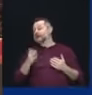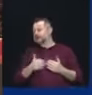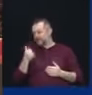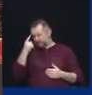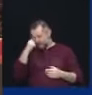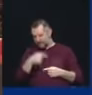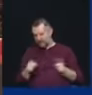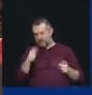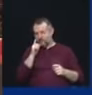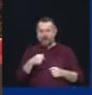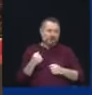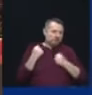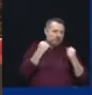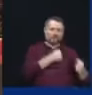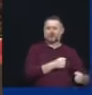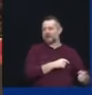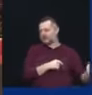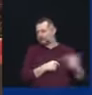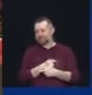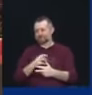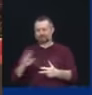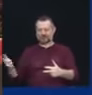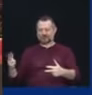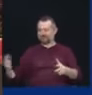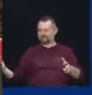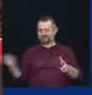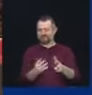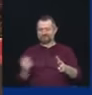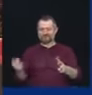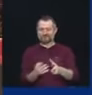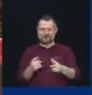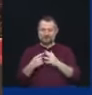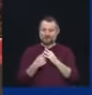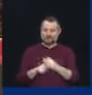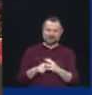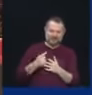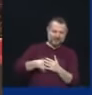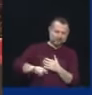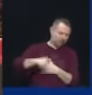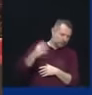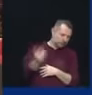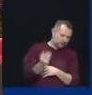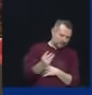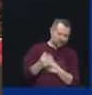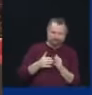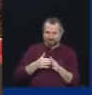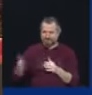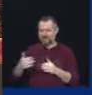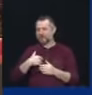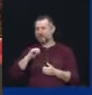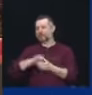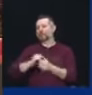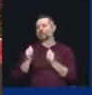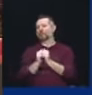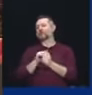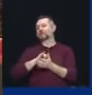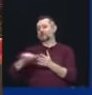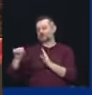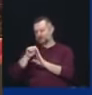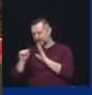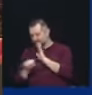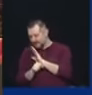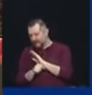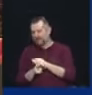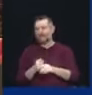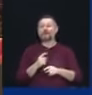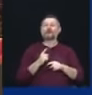at Angry Orchard starting next Wednesday in partnership with Sun River Health in New York State. This supply chain and the people in